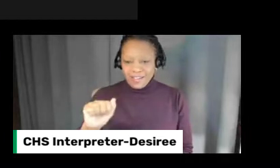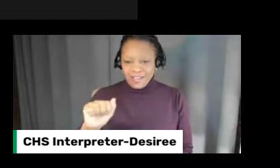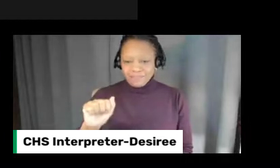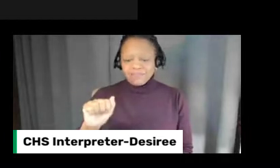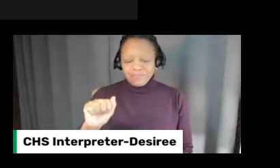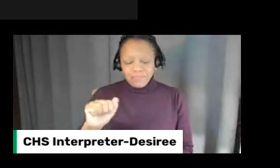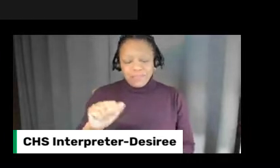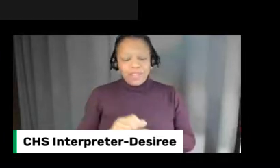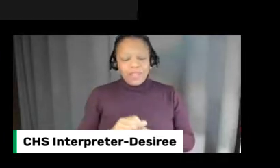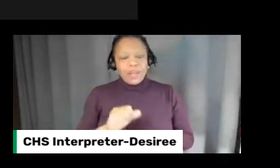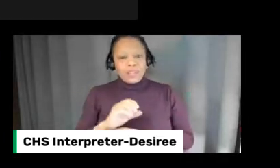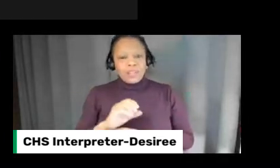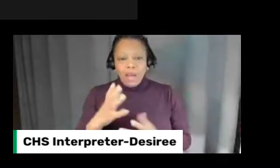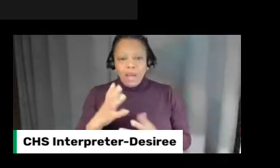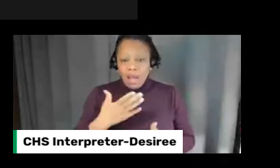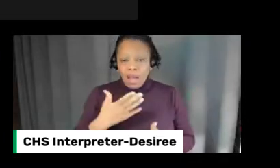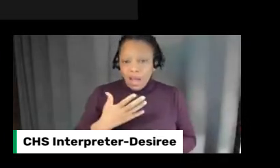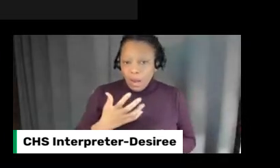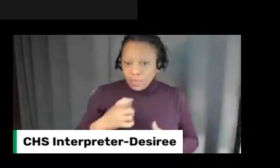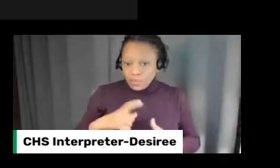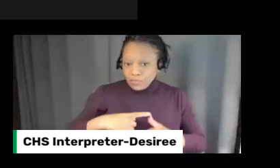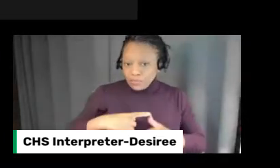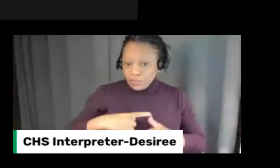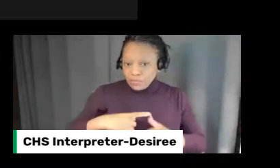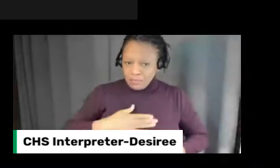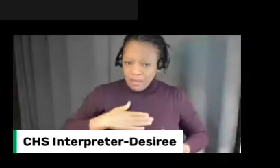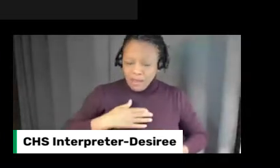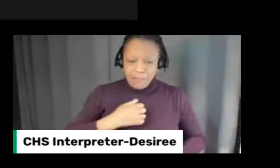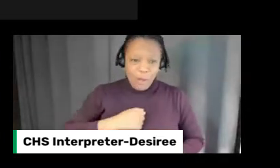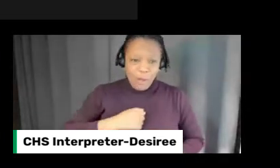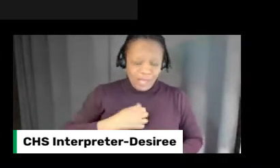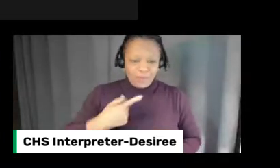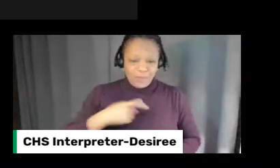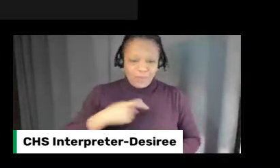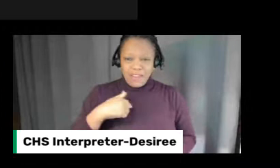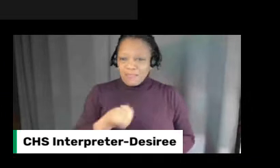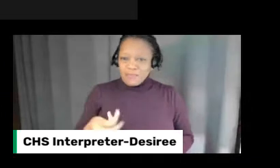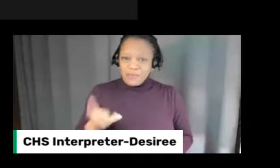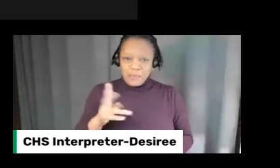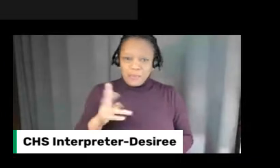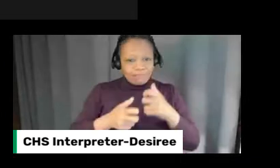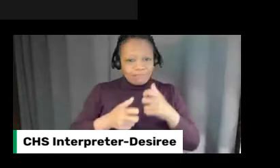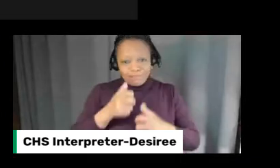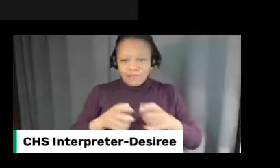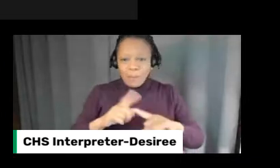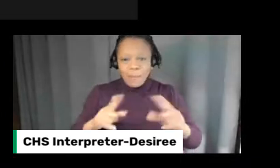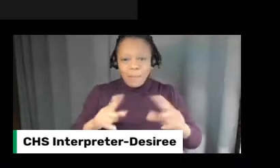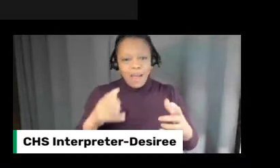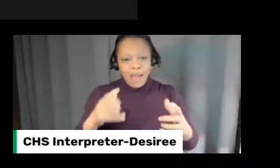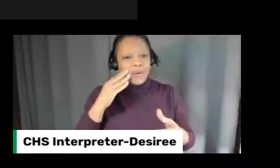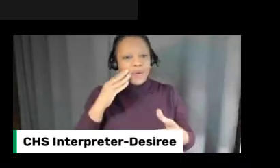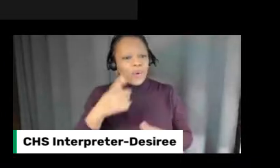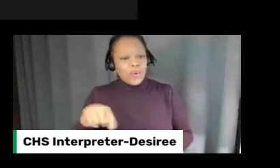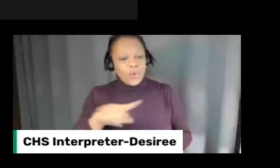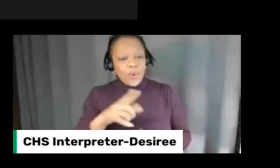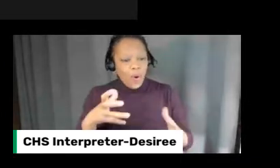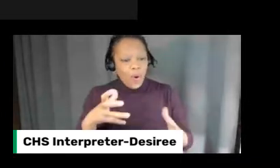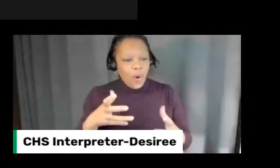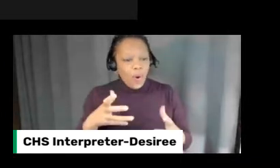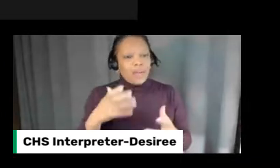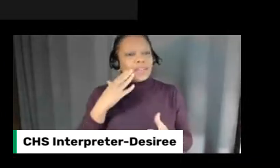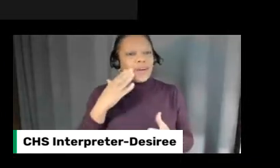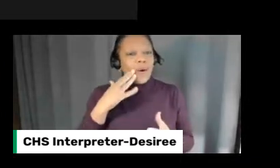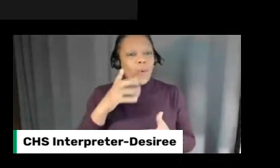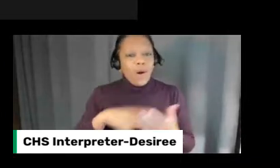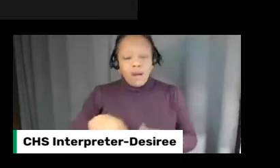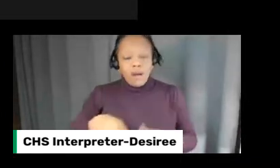I know you are all very interested in knowing what we're doing in Cook County to make sure that we're pushing for food justice. So I thank you